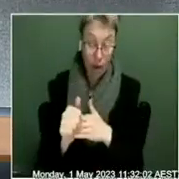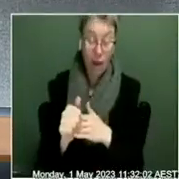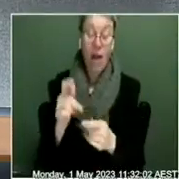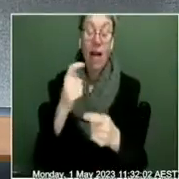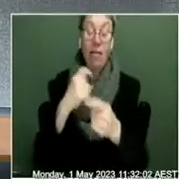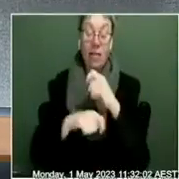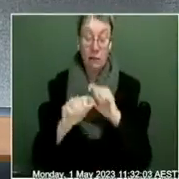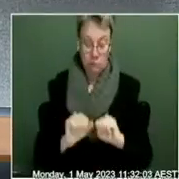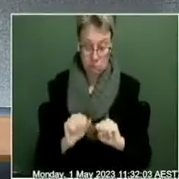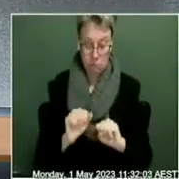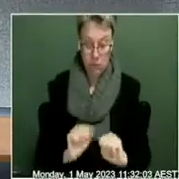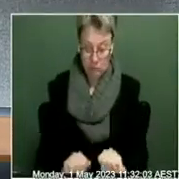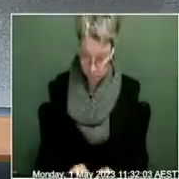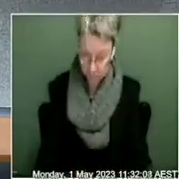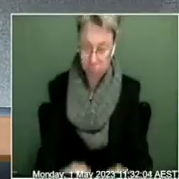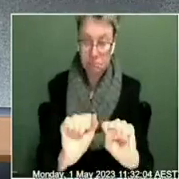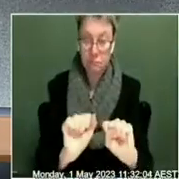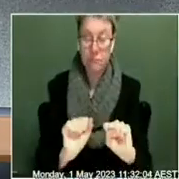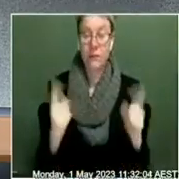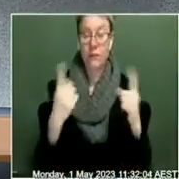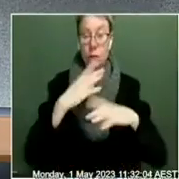held by VACHO.